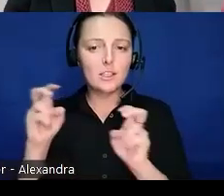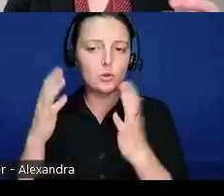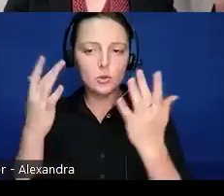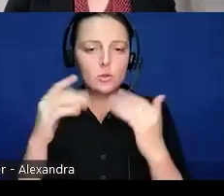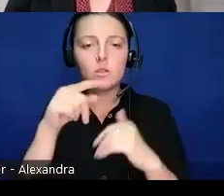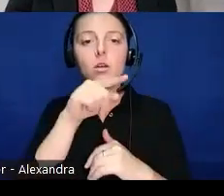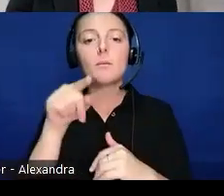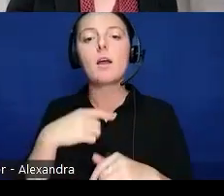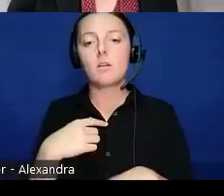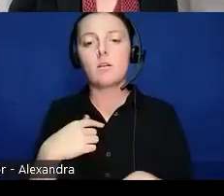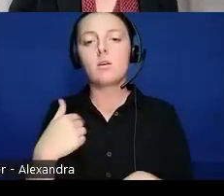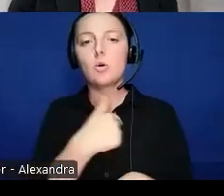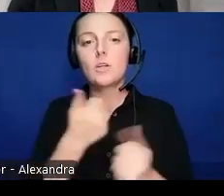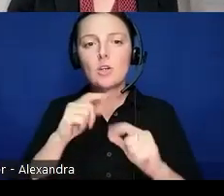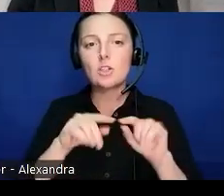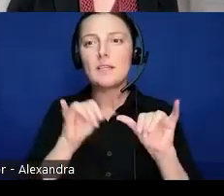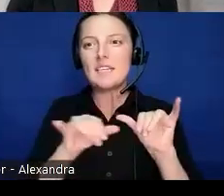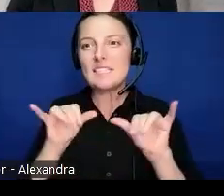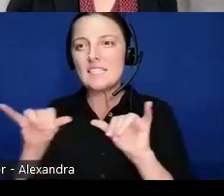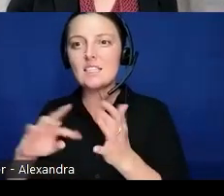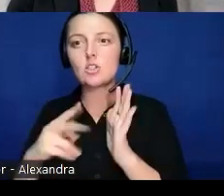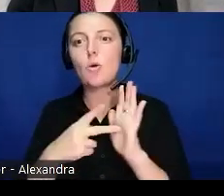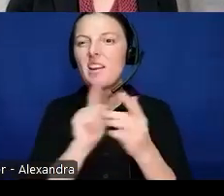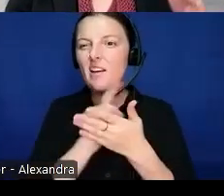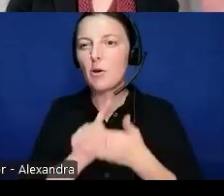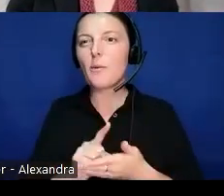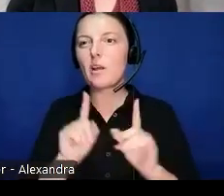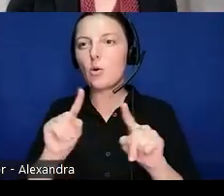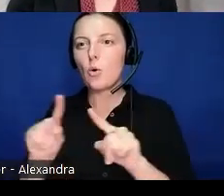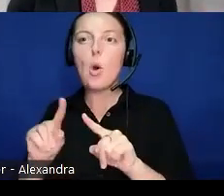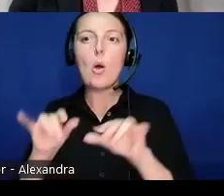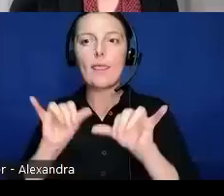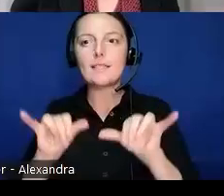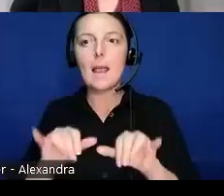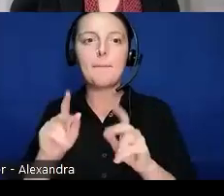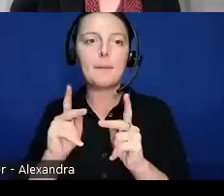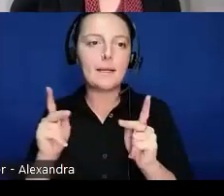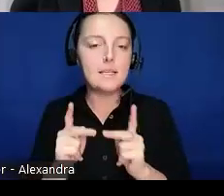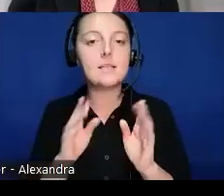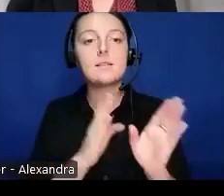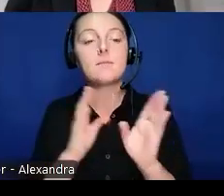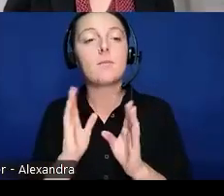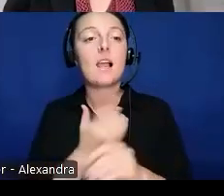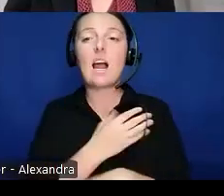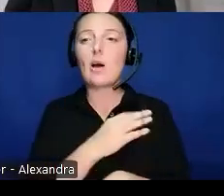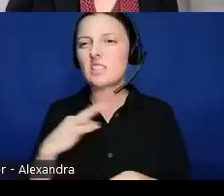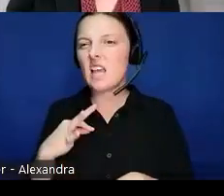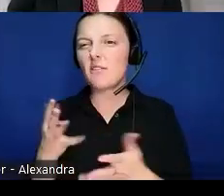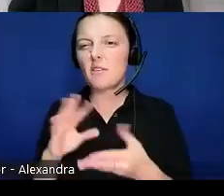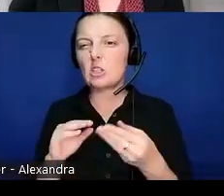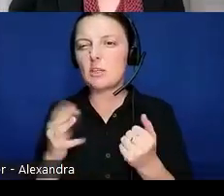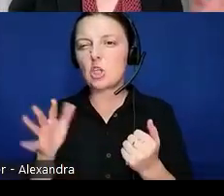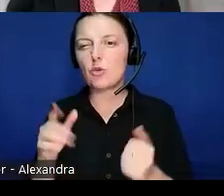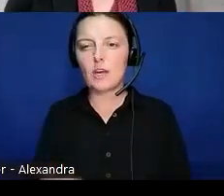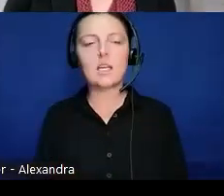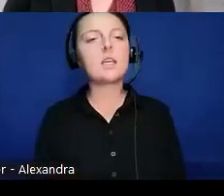consistent. So like every week we go to the same places. This is our staffing. I kind of mentioned this already,